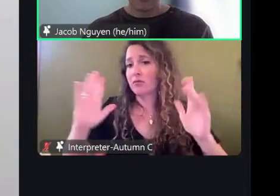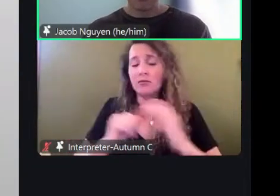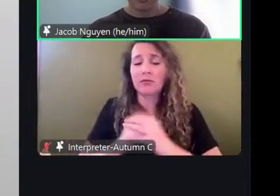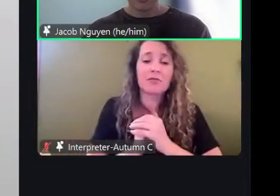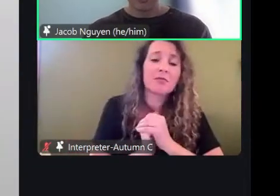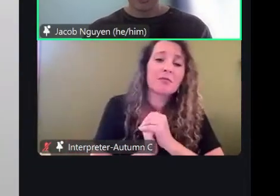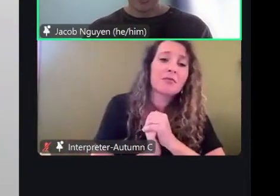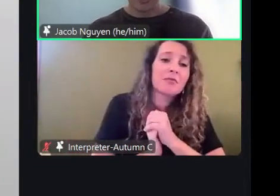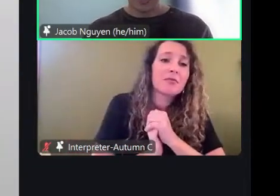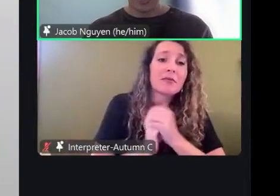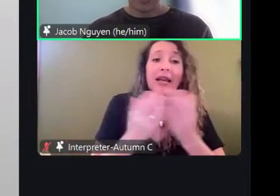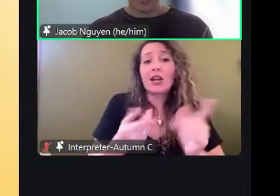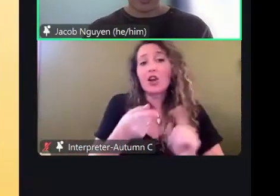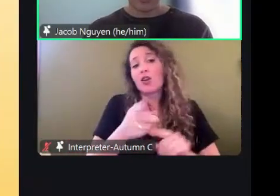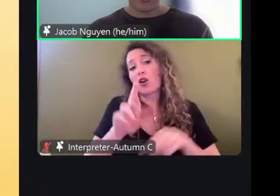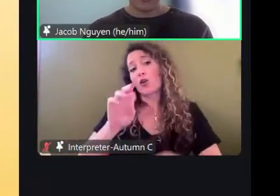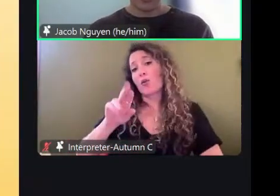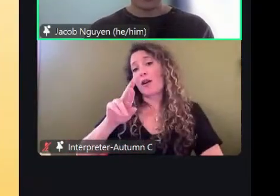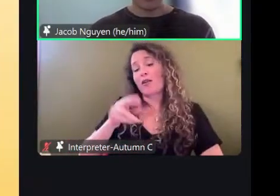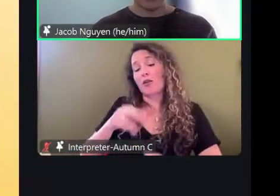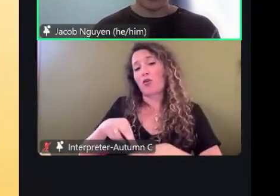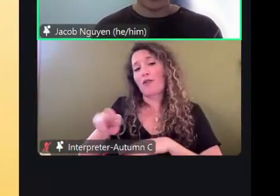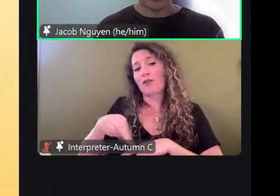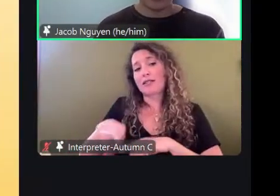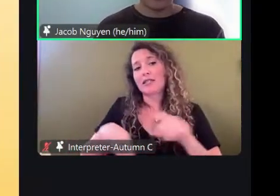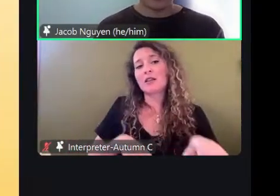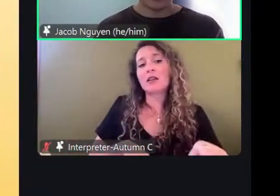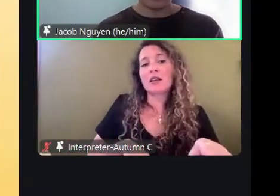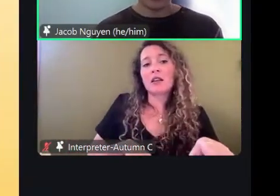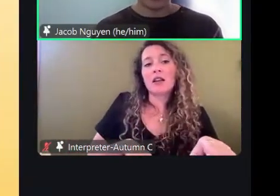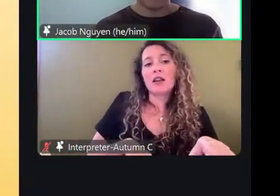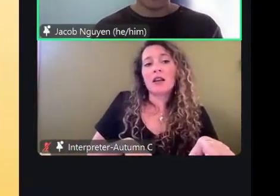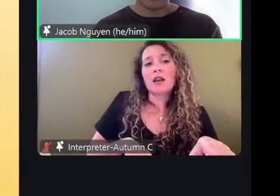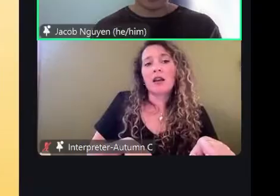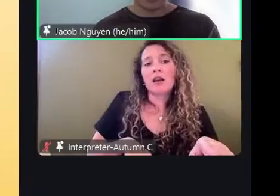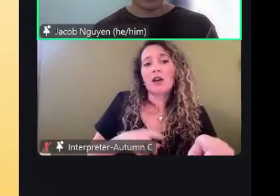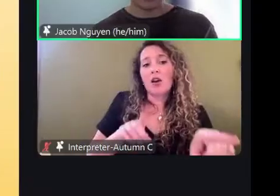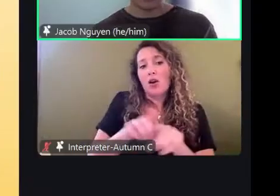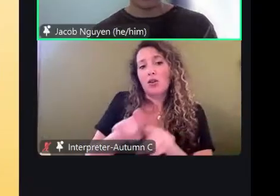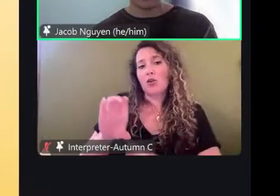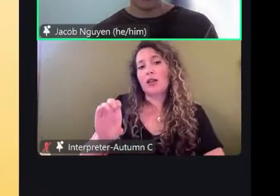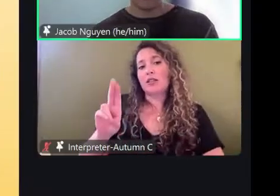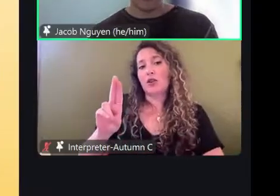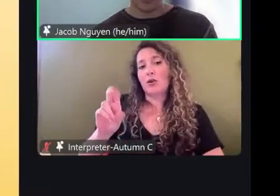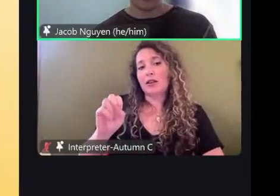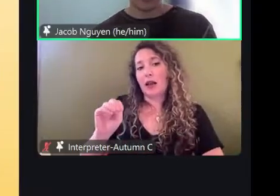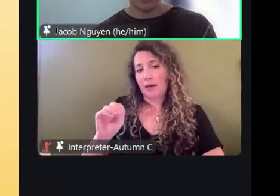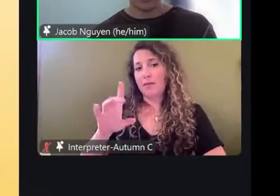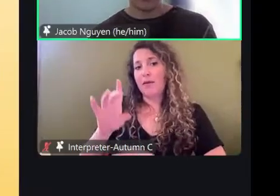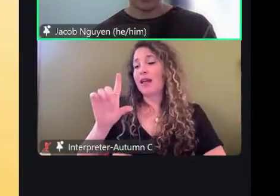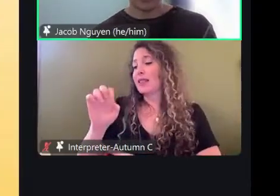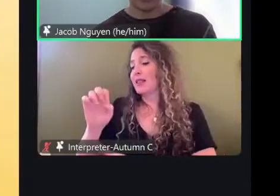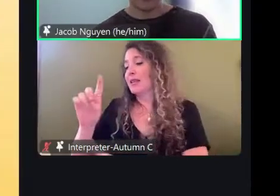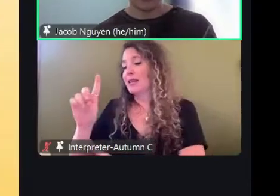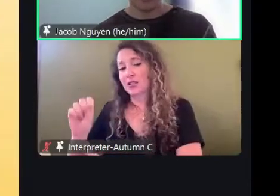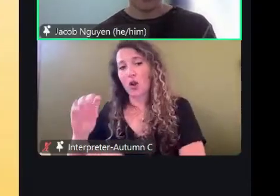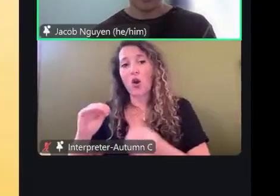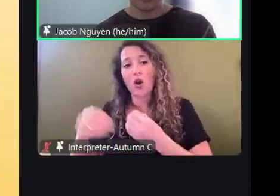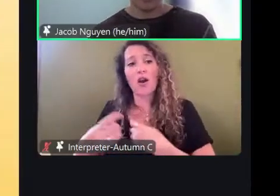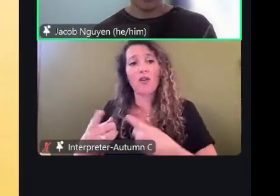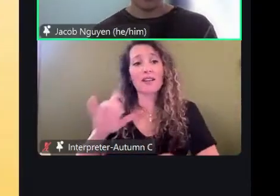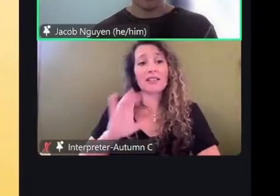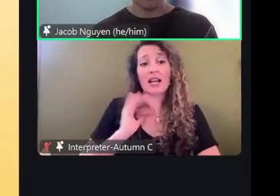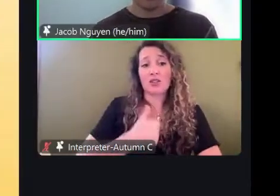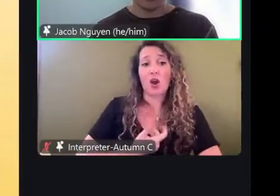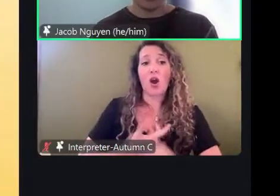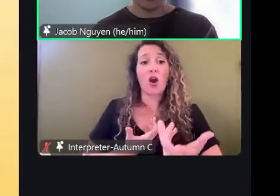So here are references. And I also want to acknowledge the CUSM Leads Office, which is our Learning Environment Equity and Disability Service